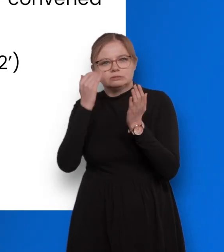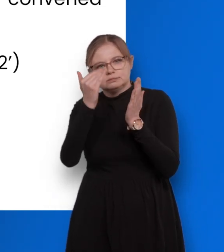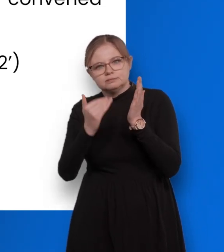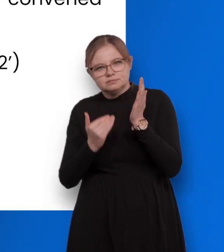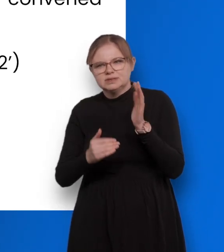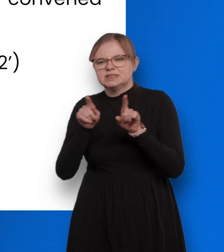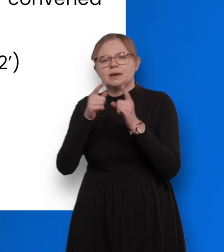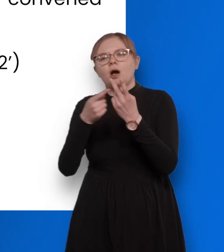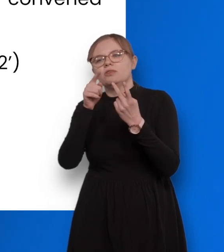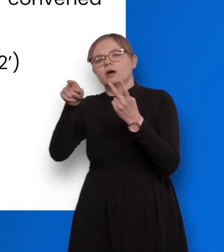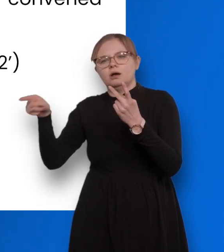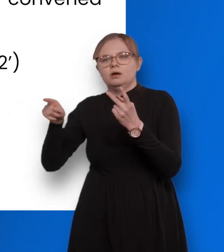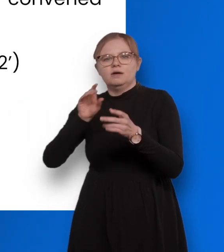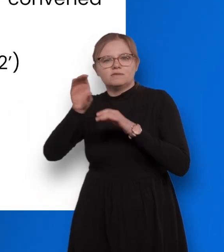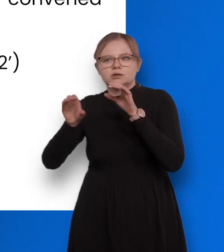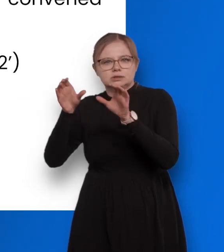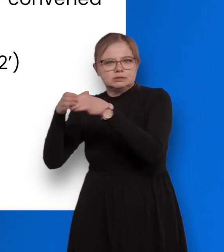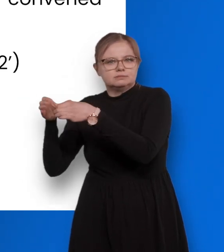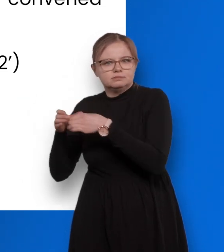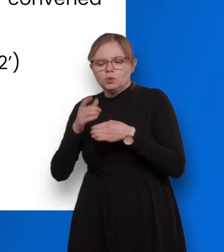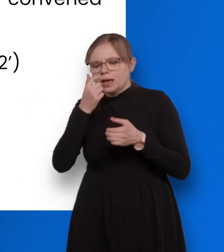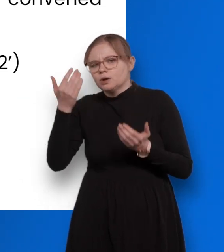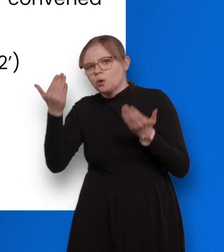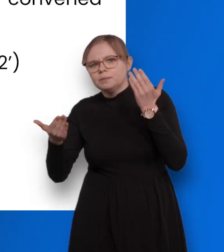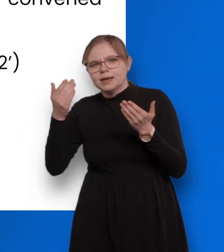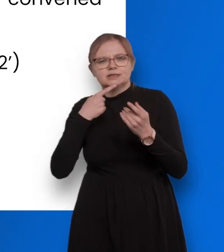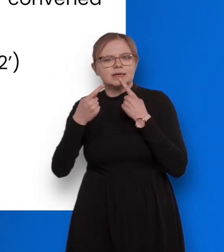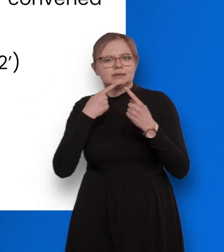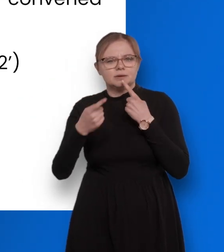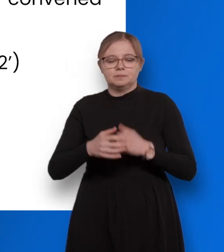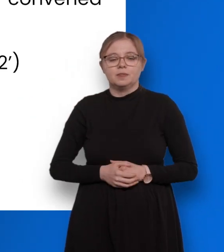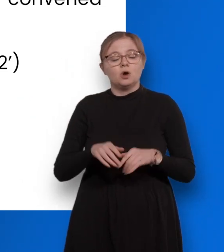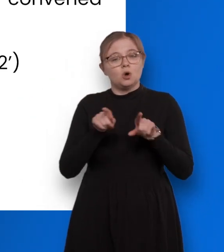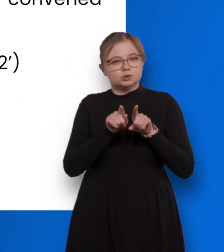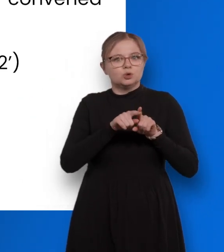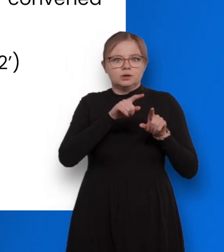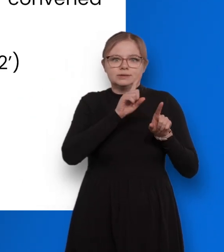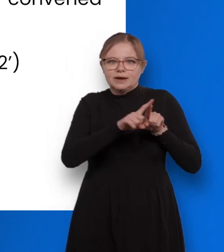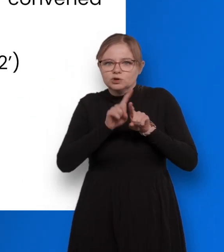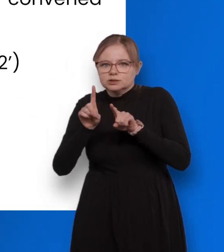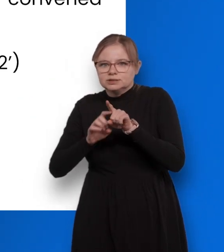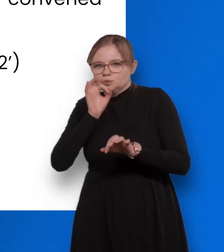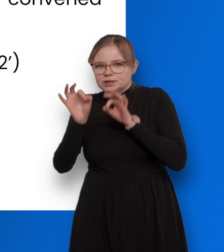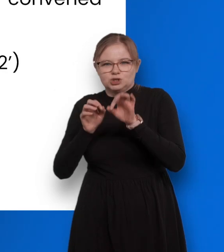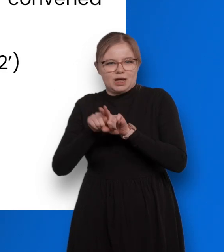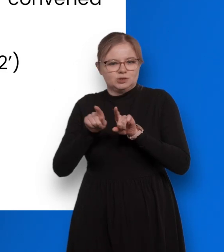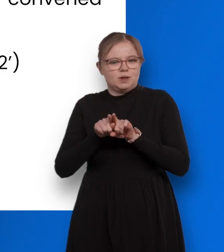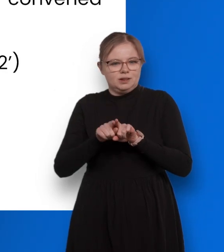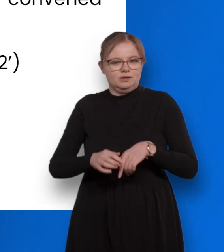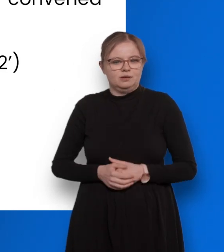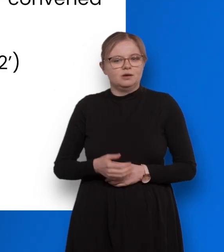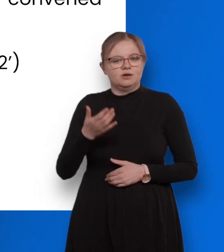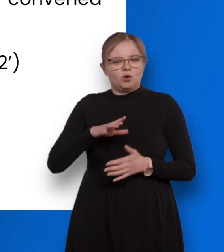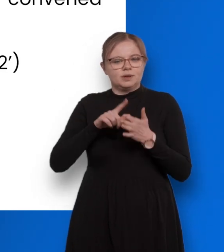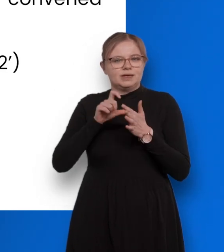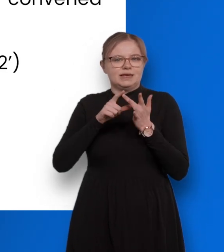can collate and compare our data more cohesively, and also a diversity question set developed by EDIS, Equality, Diversity, and